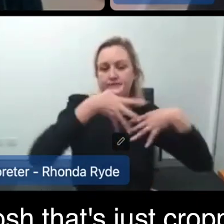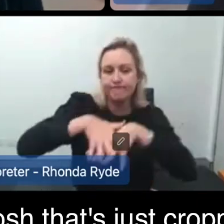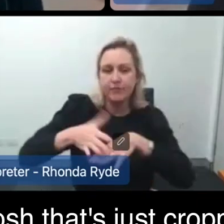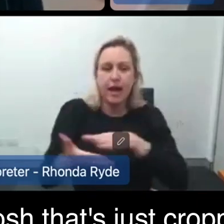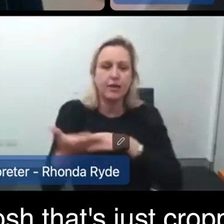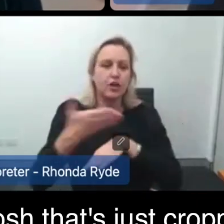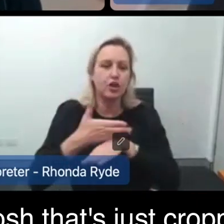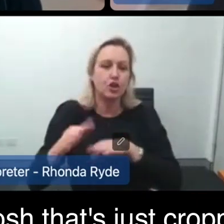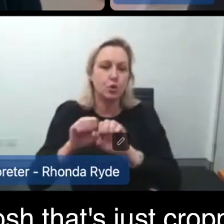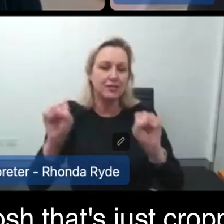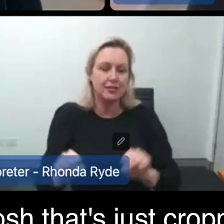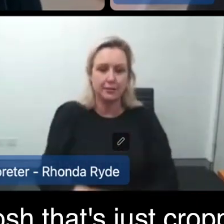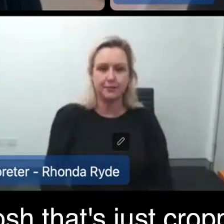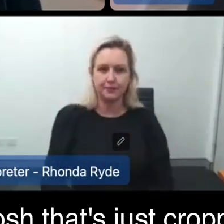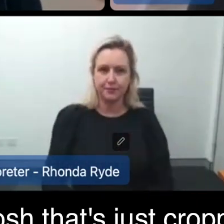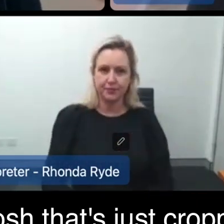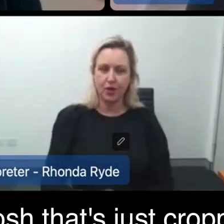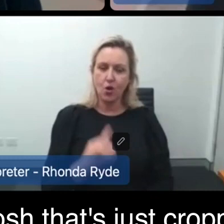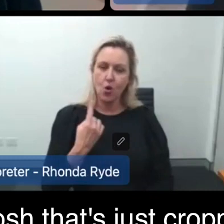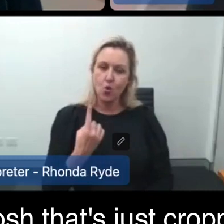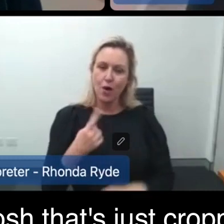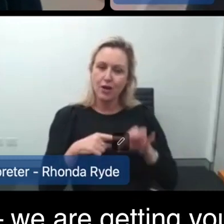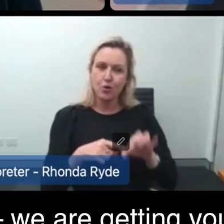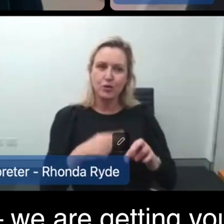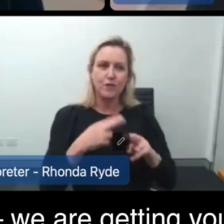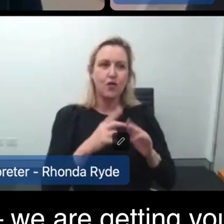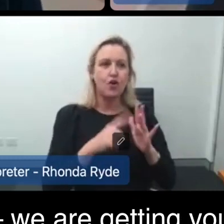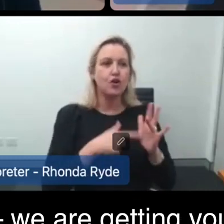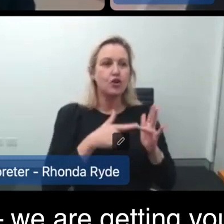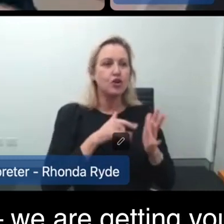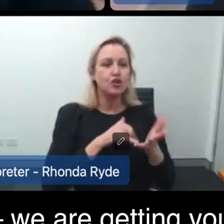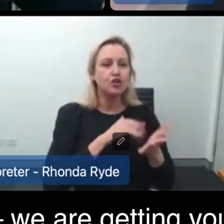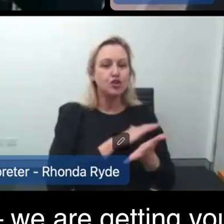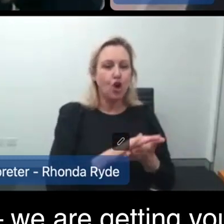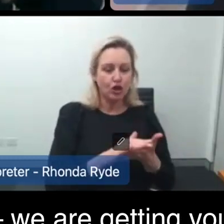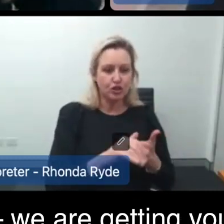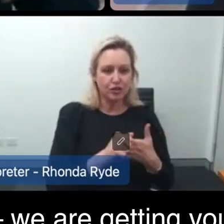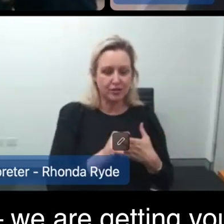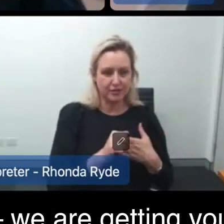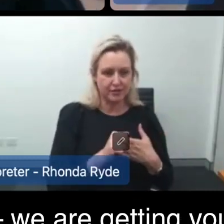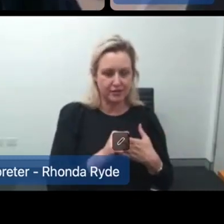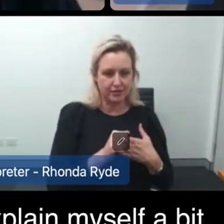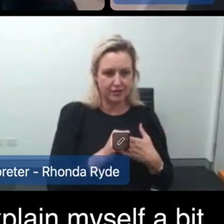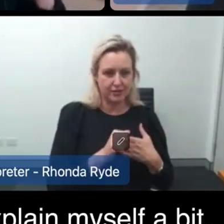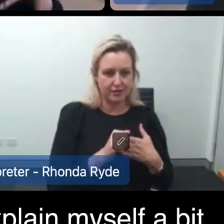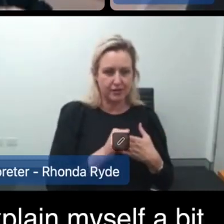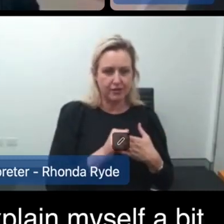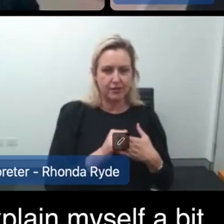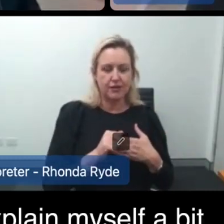right, I think we've got one for Josh that's just cropped up. So I am going across this. We are getting